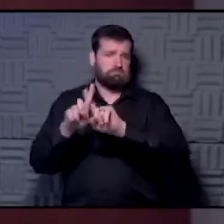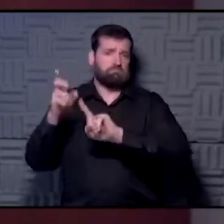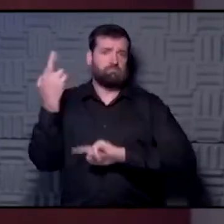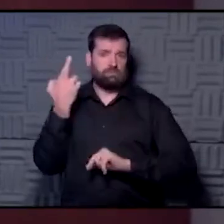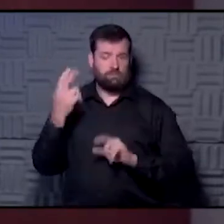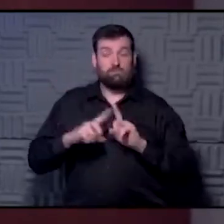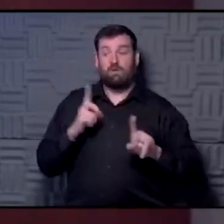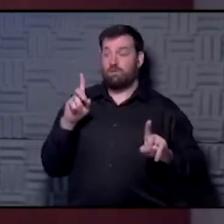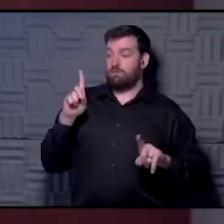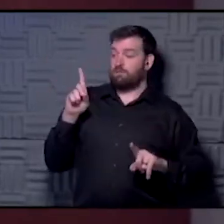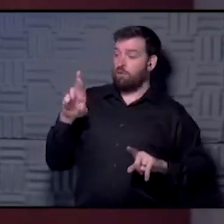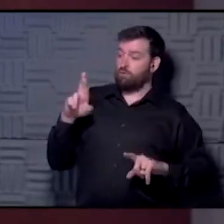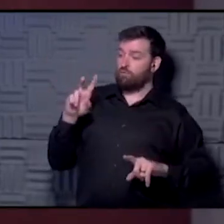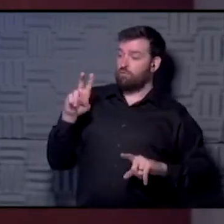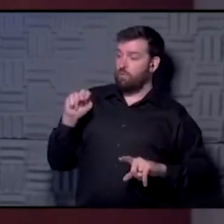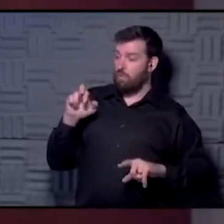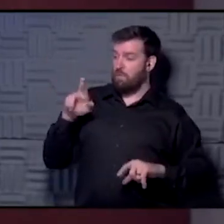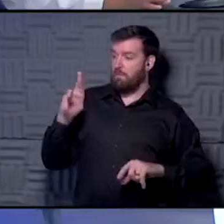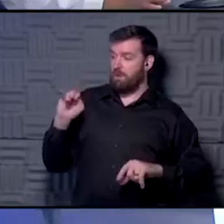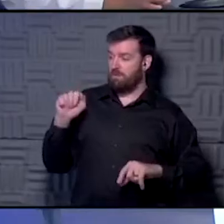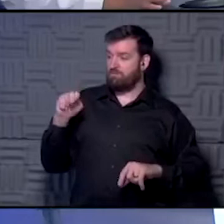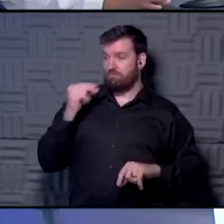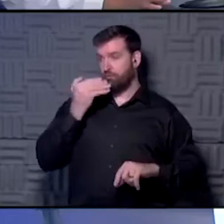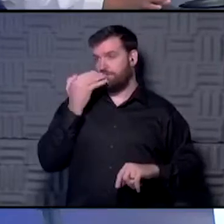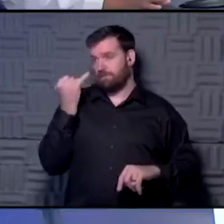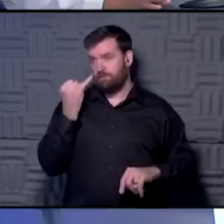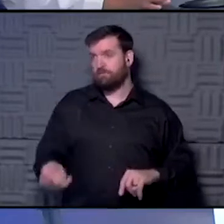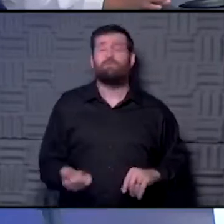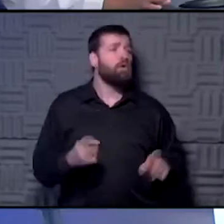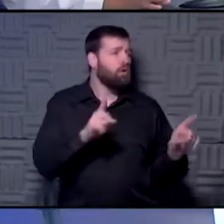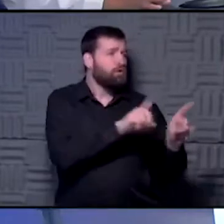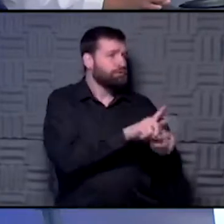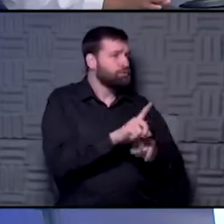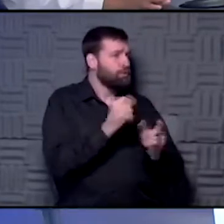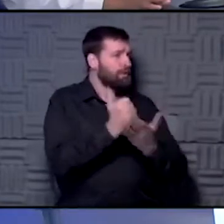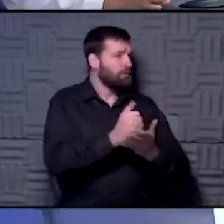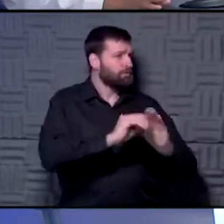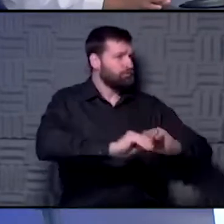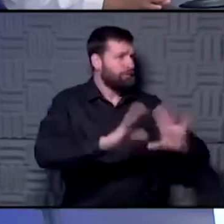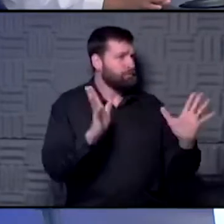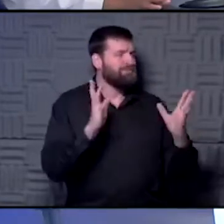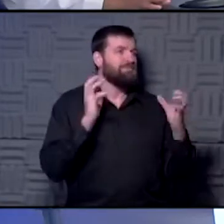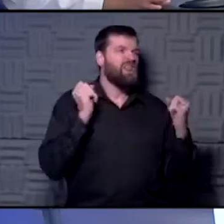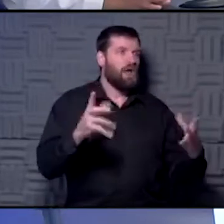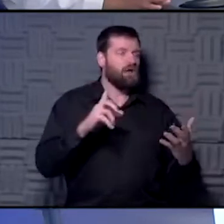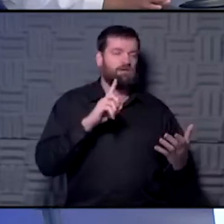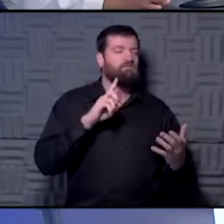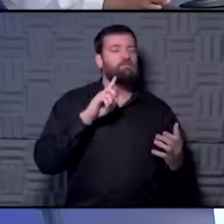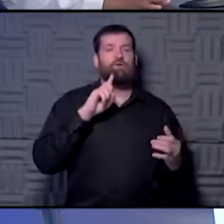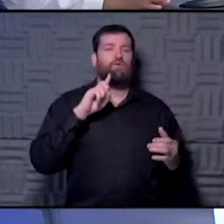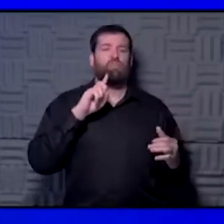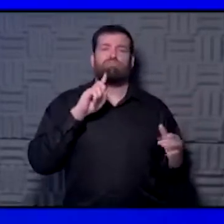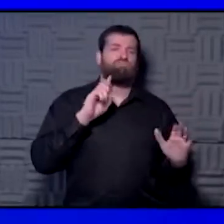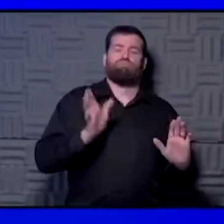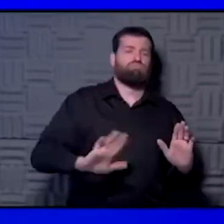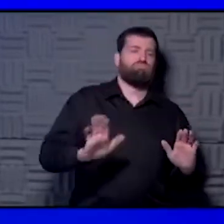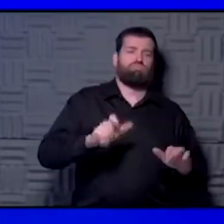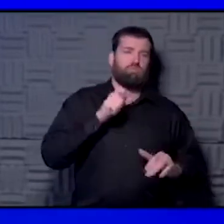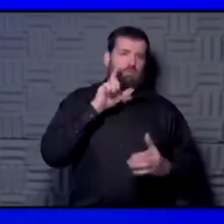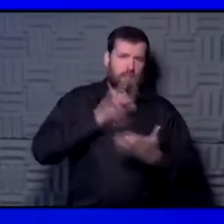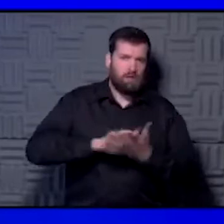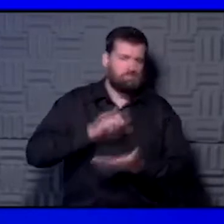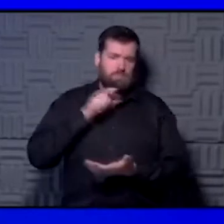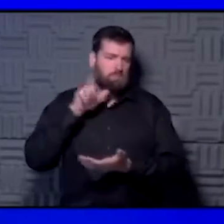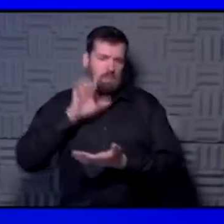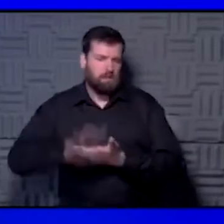but I think having Dr. Norman on would be a good idea. And I think it helps with transparency. You know, there is a lot of disbelief of the pandemic in general. There's a lot